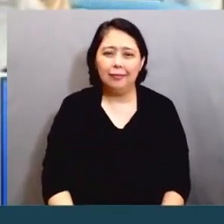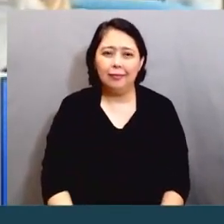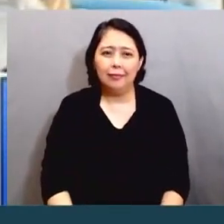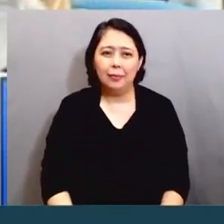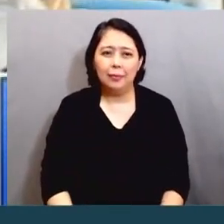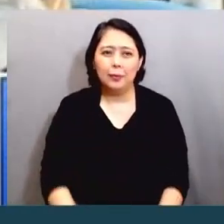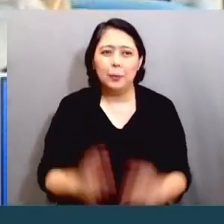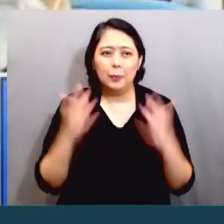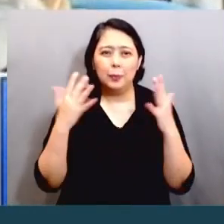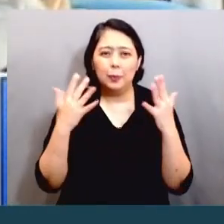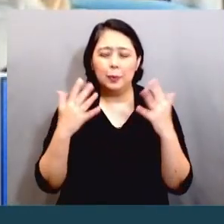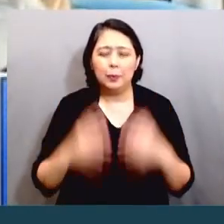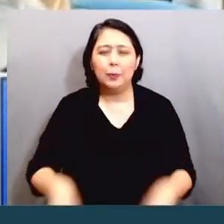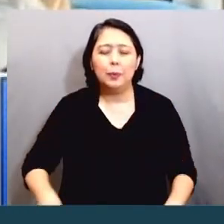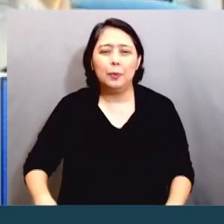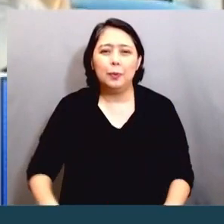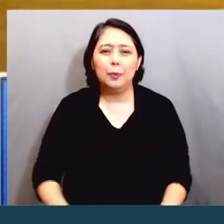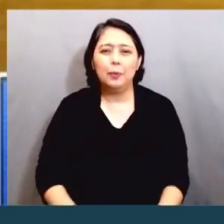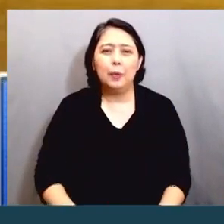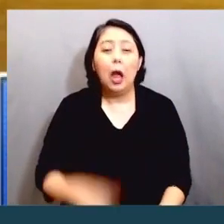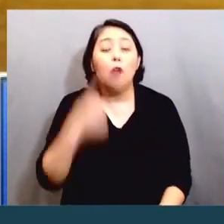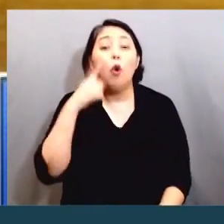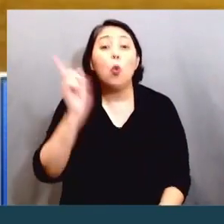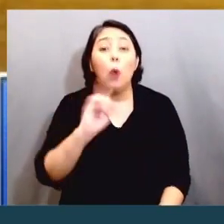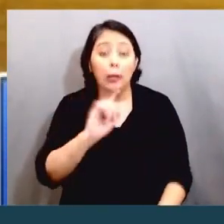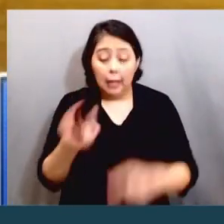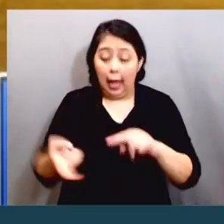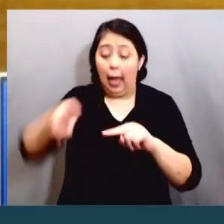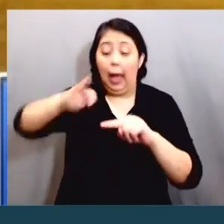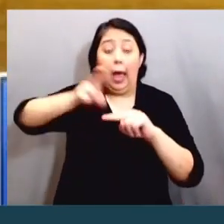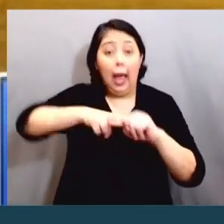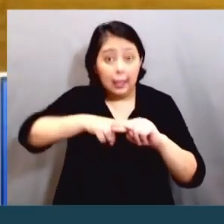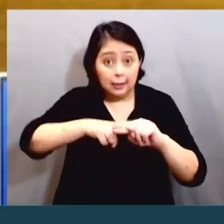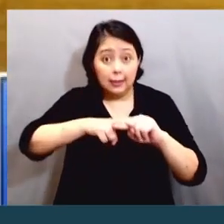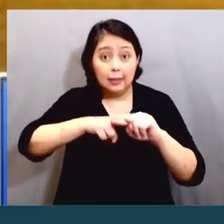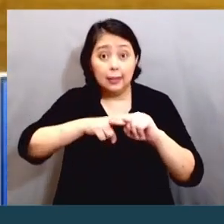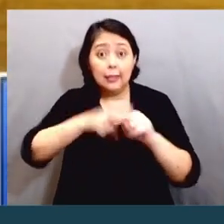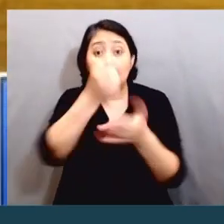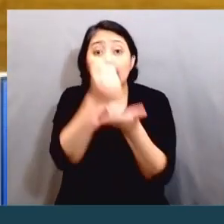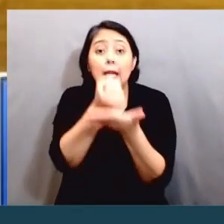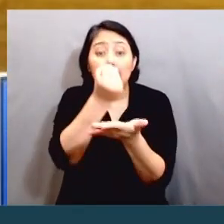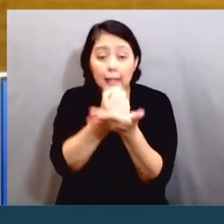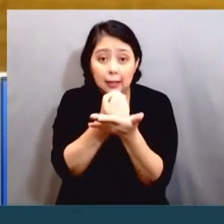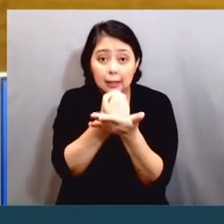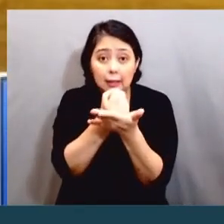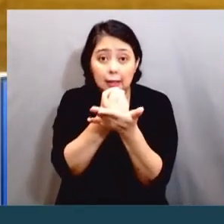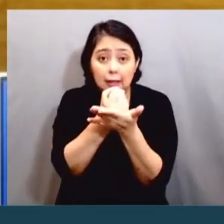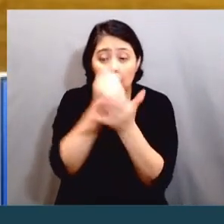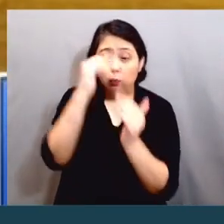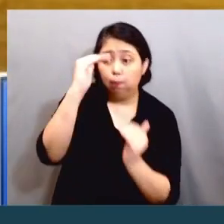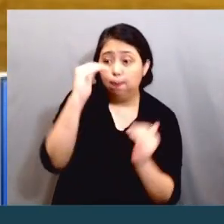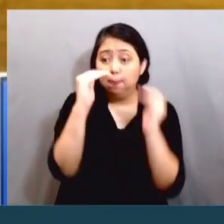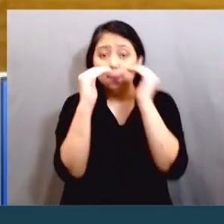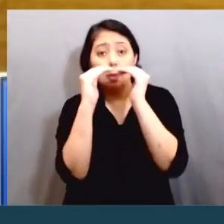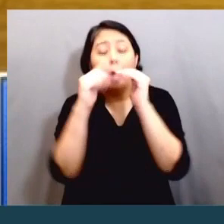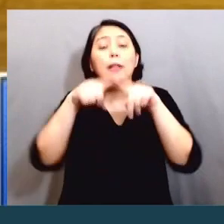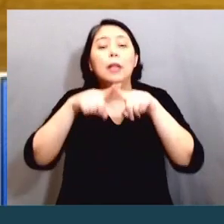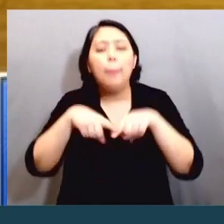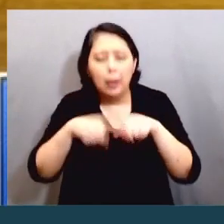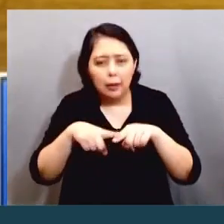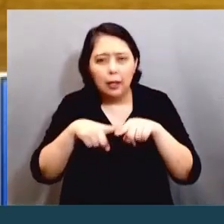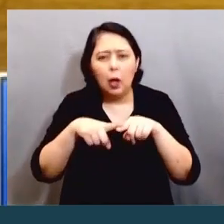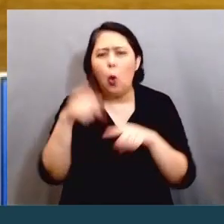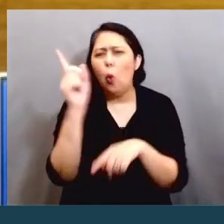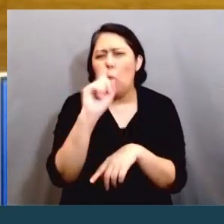to a level commensurate to the critical role they play in upholding national security